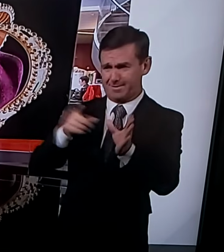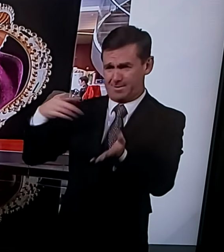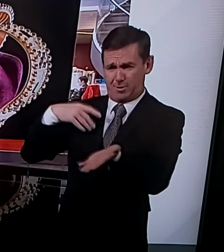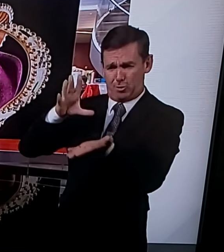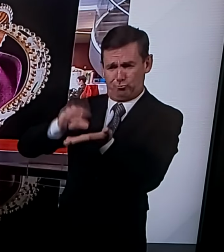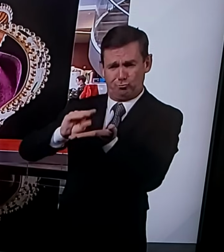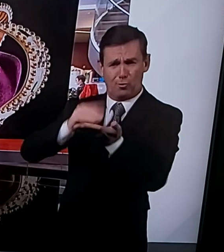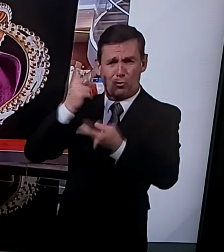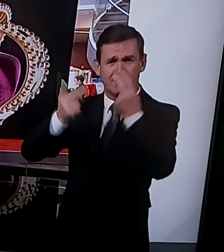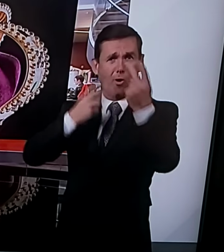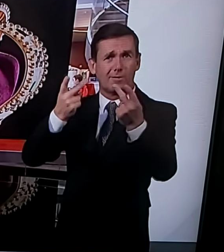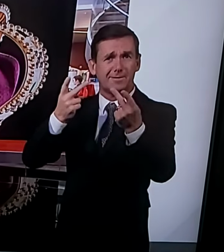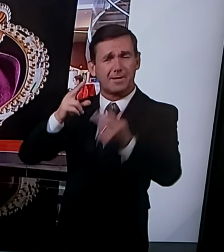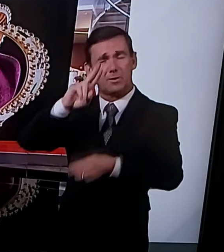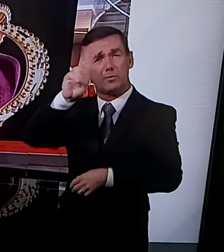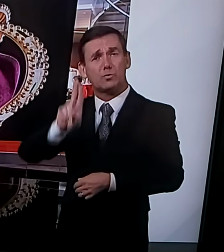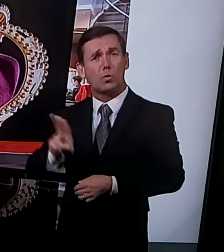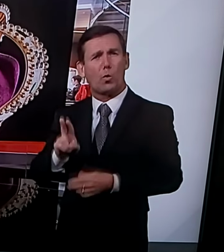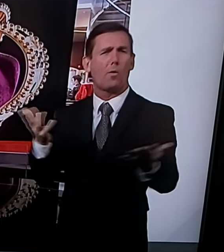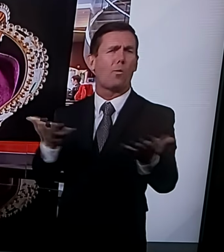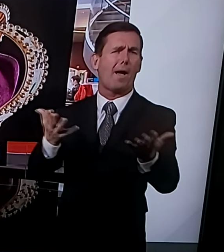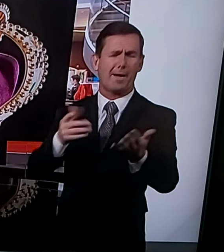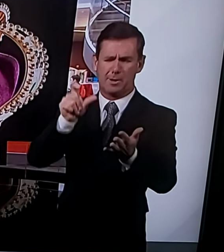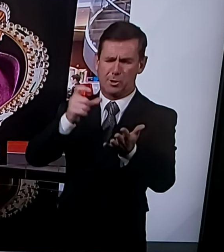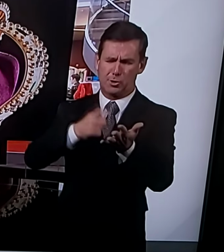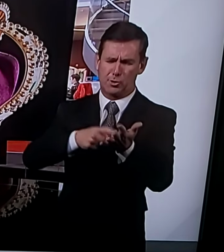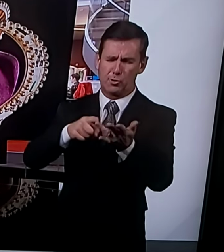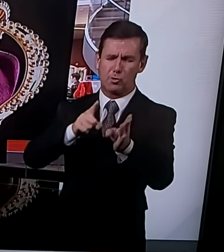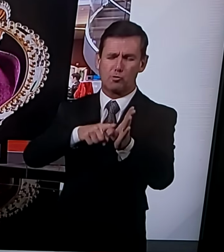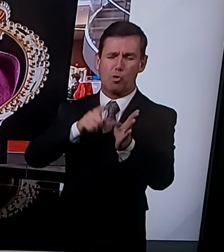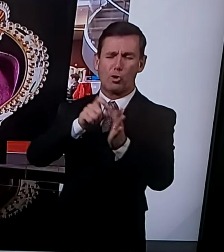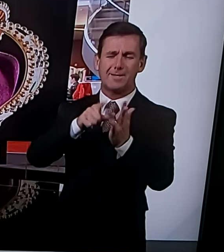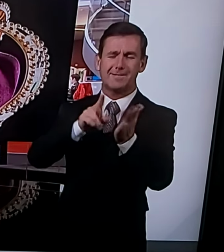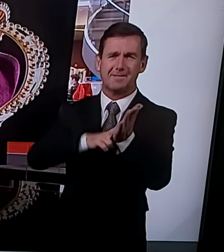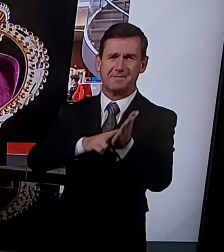with pupils at a primary school in Croydon and our correspondent, Ricky Baleto.